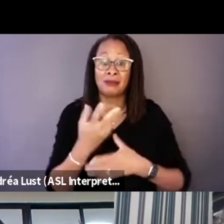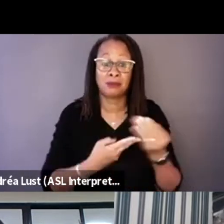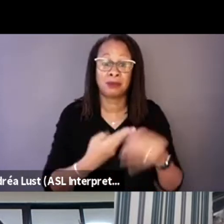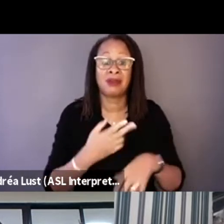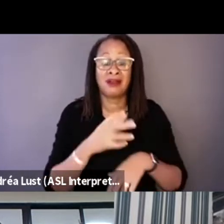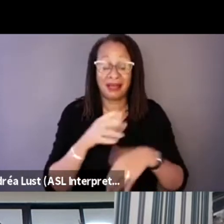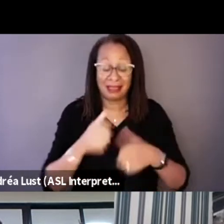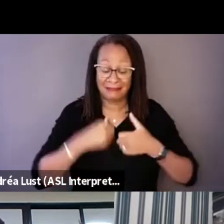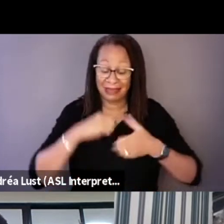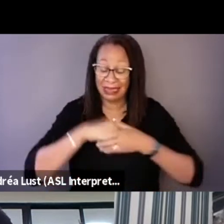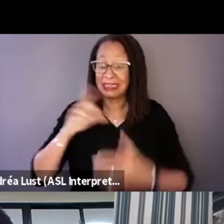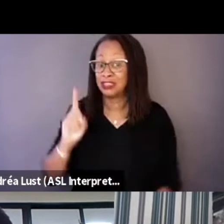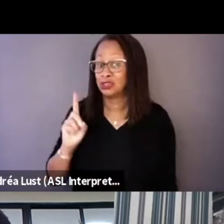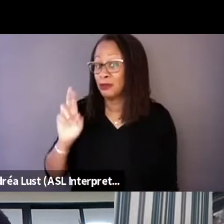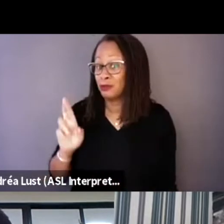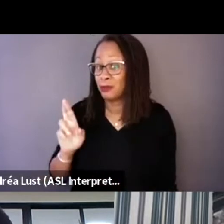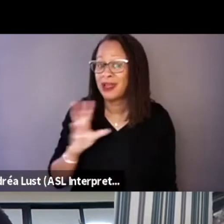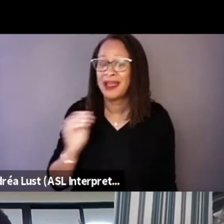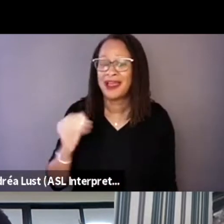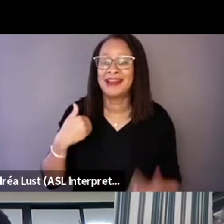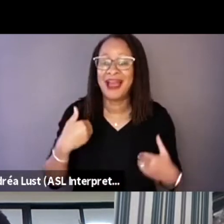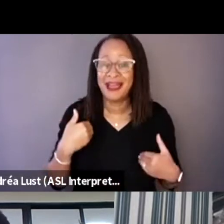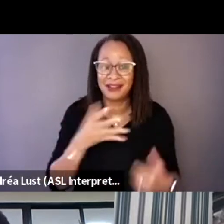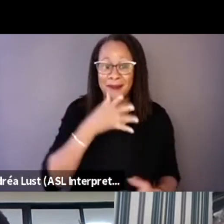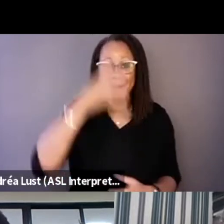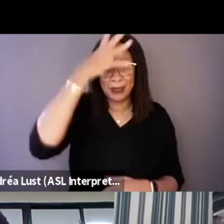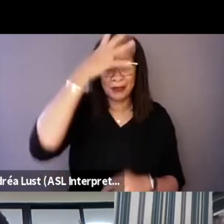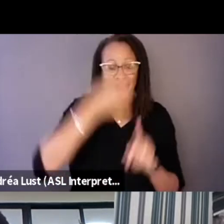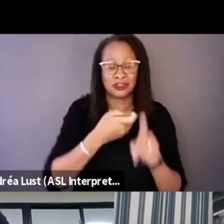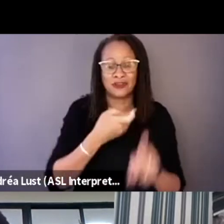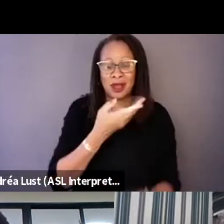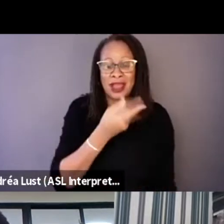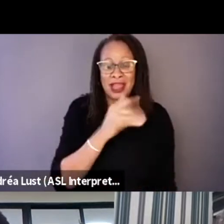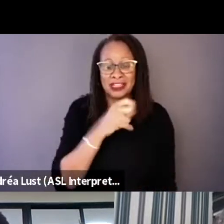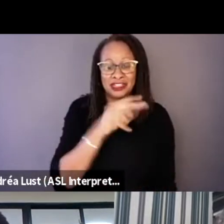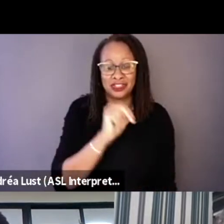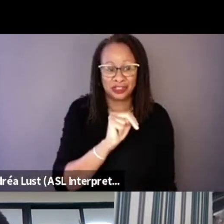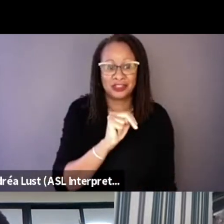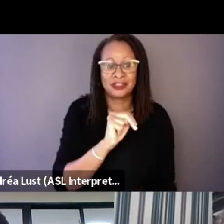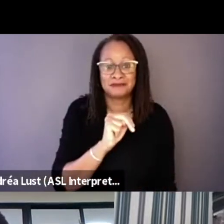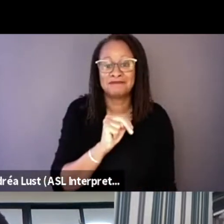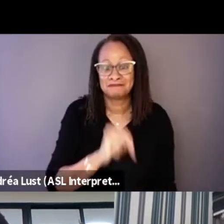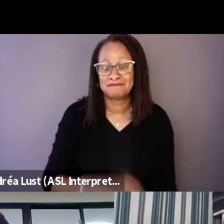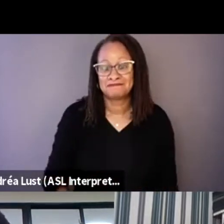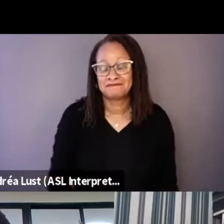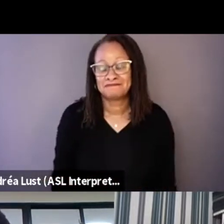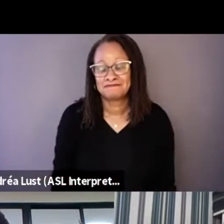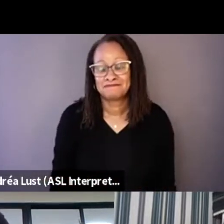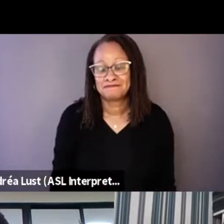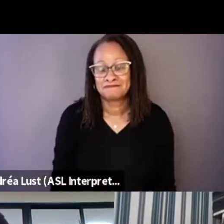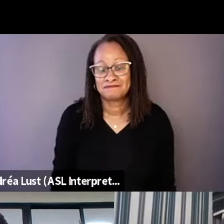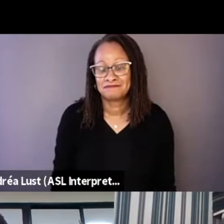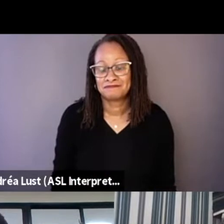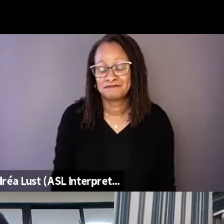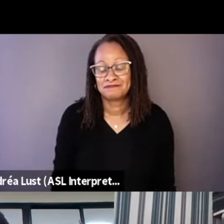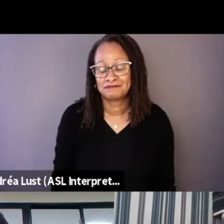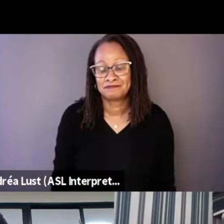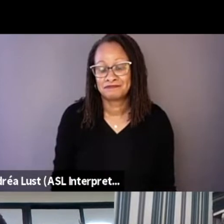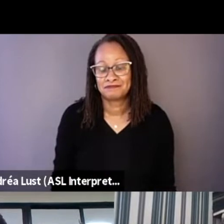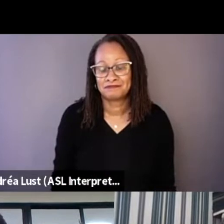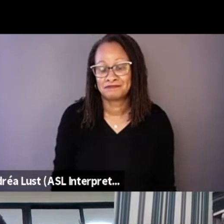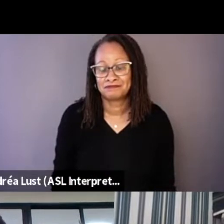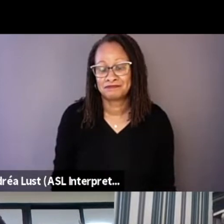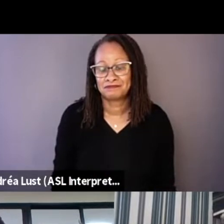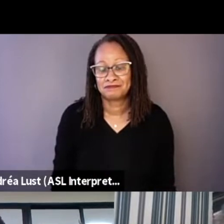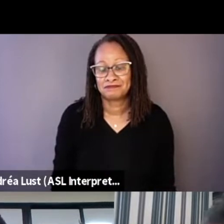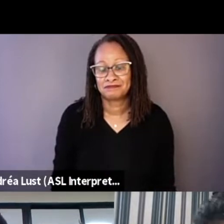Dominican Republic and having Haitian parents. Being Dominican and having Haitian parents. Realidad que ha